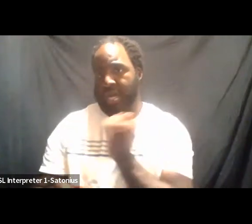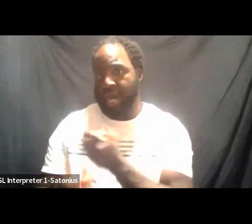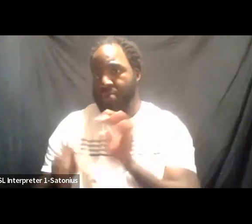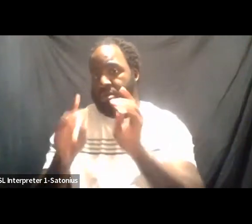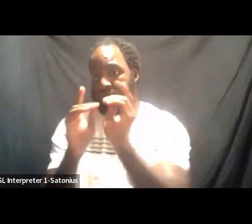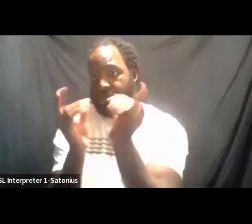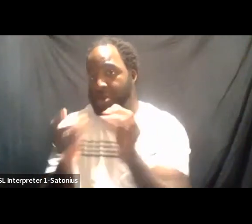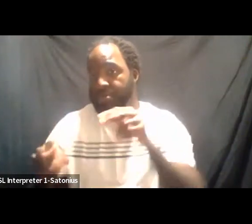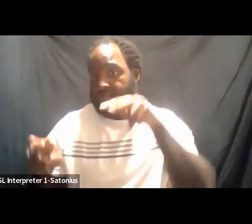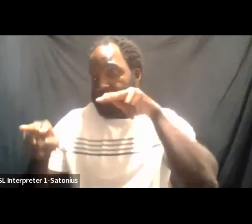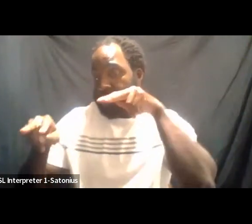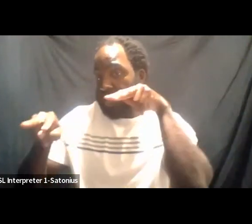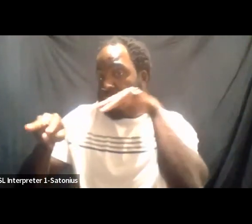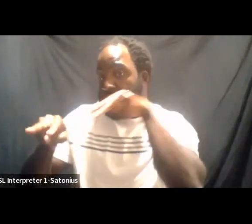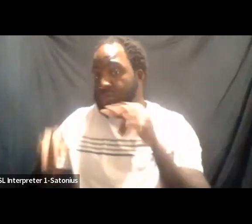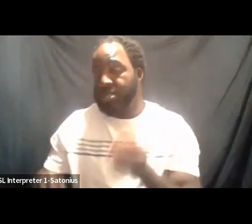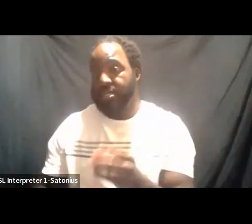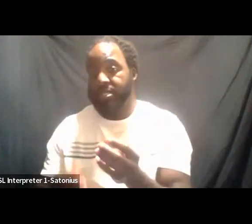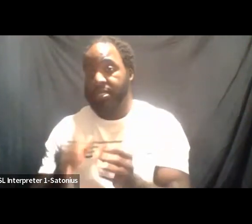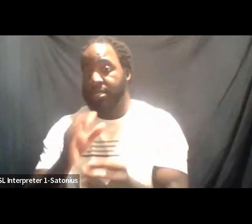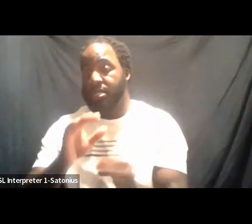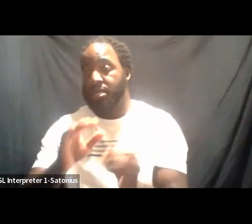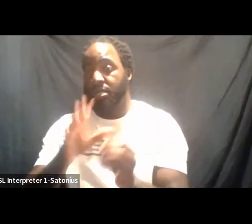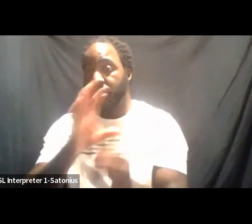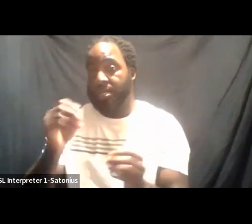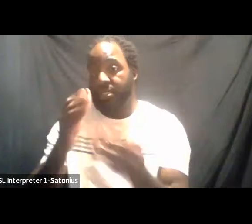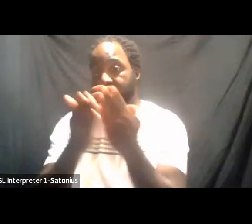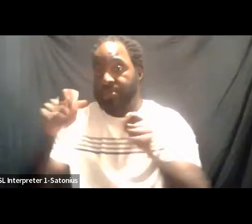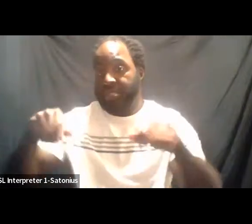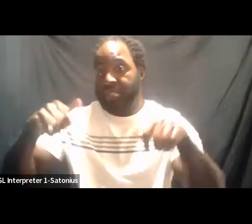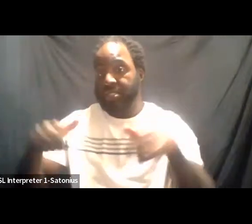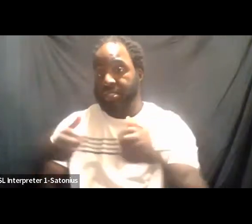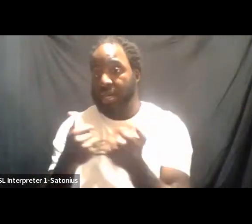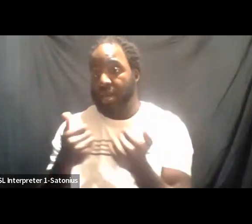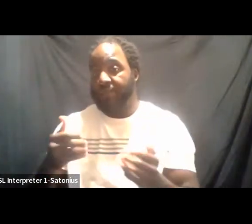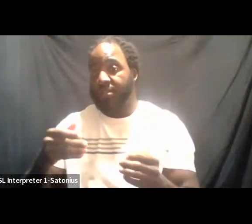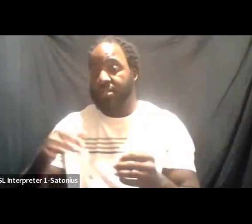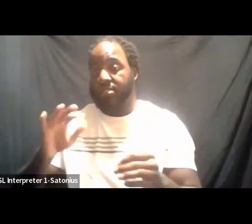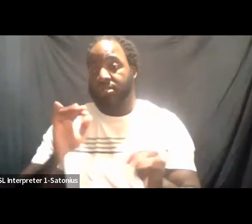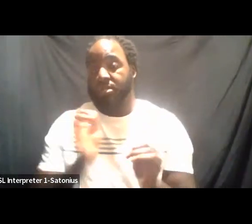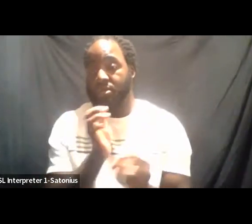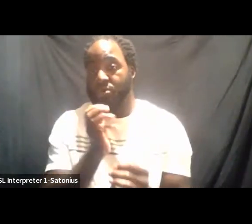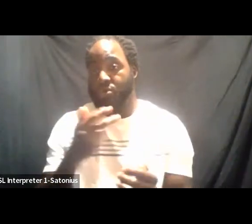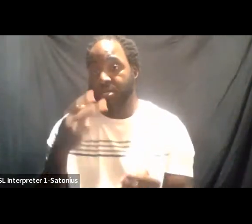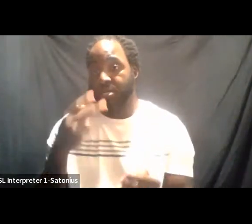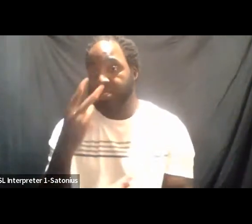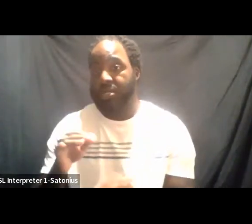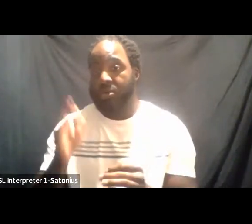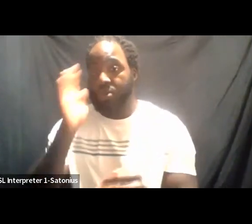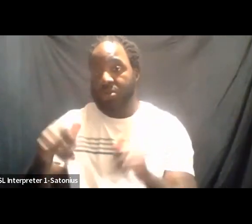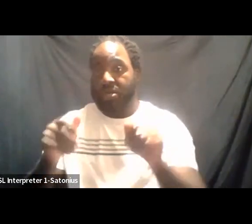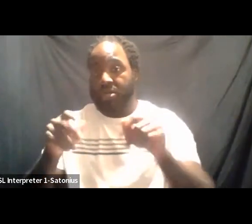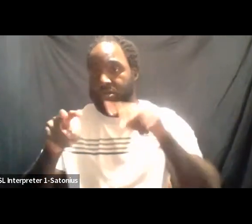our commercial corridors and some of these conflicts we're seeing between uses. But we're going to continue looking at this. So